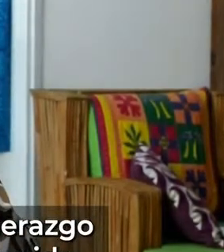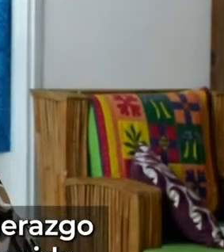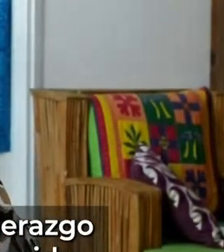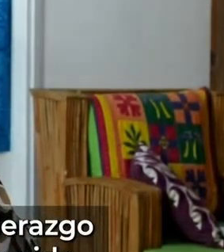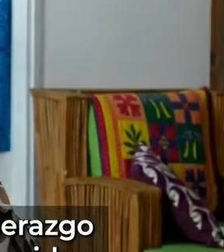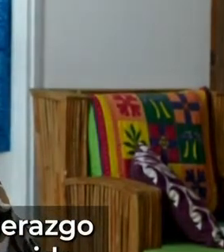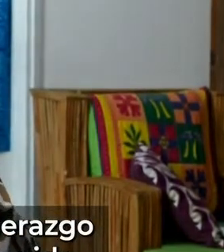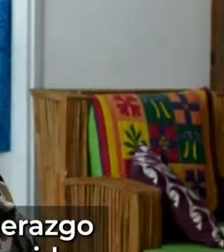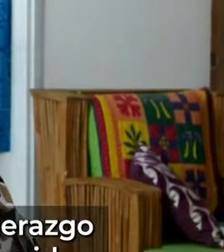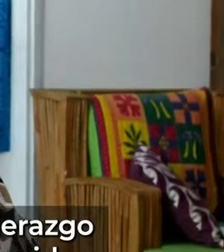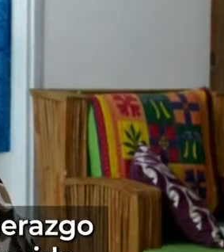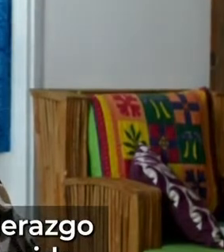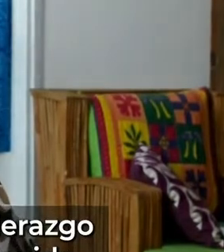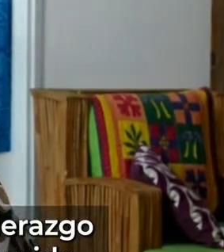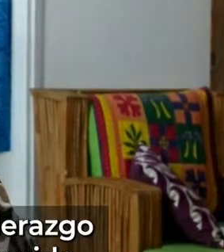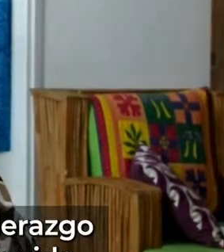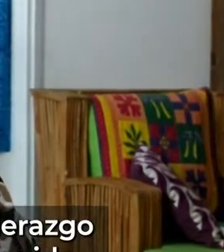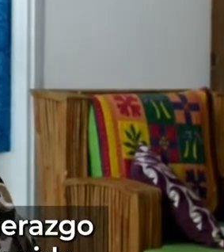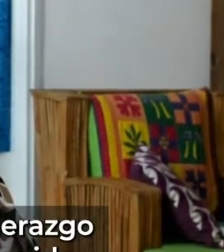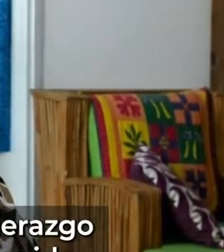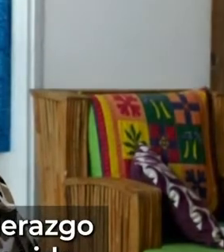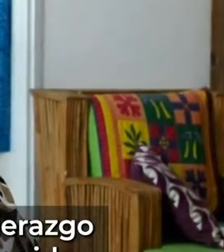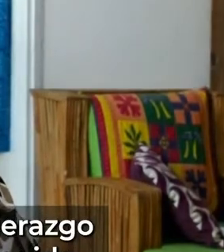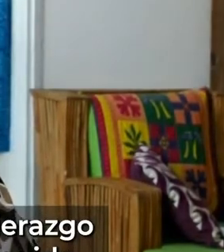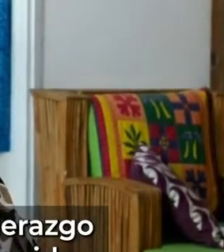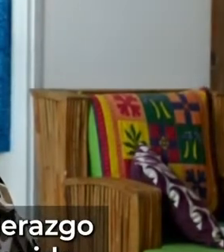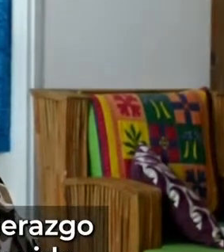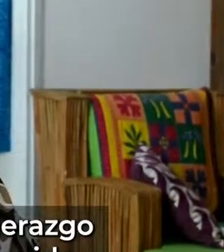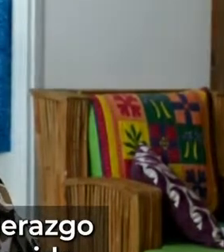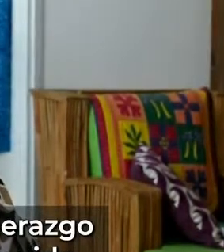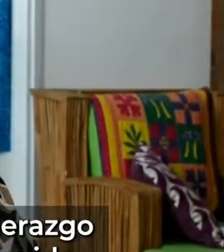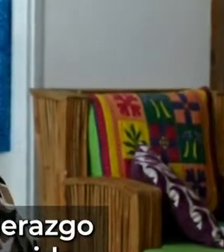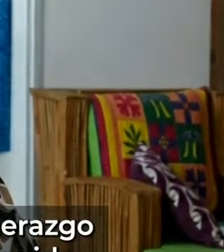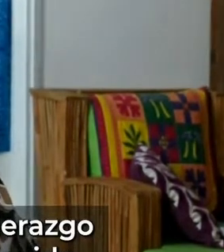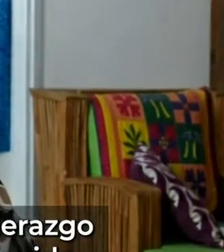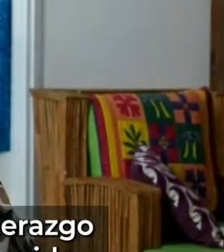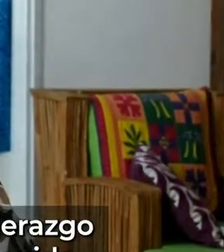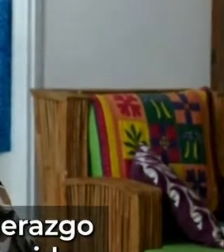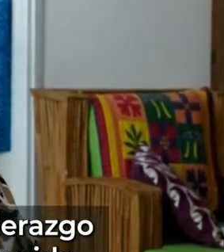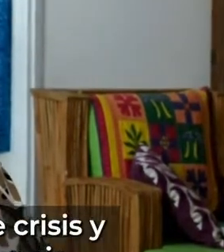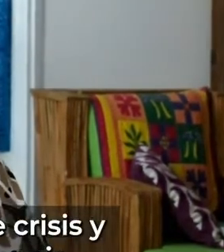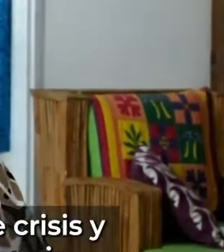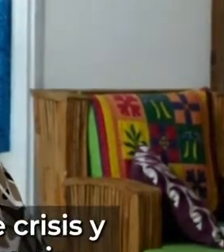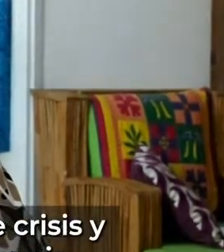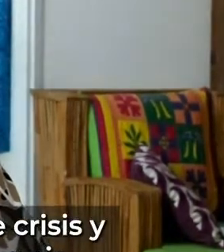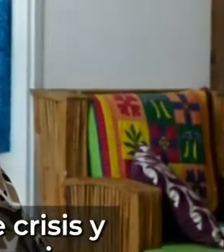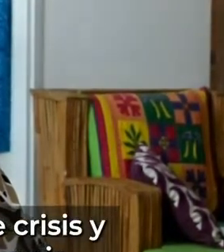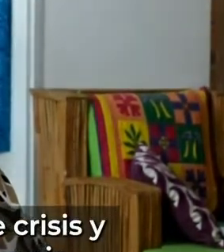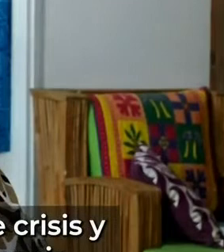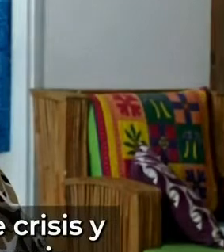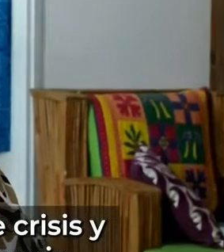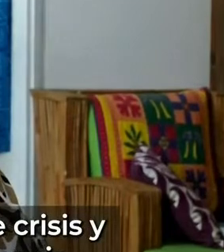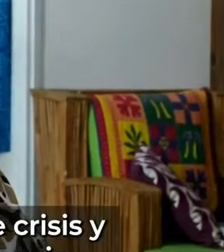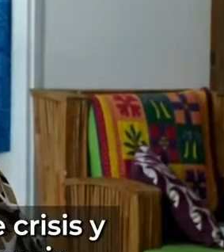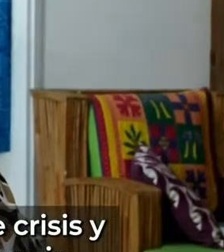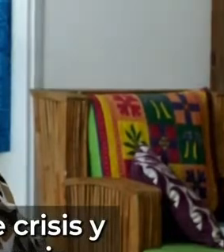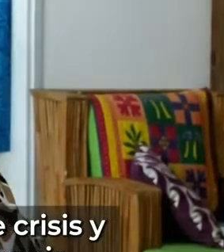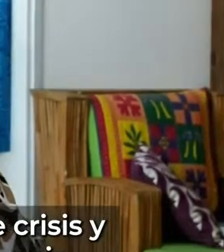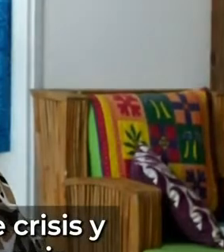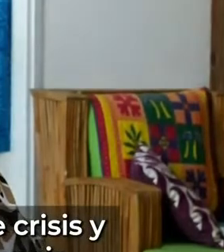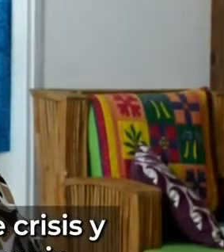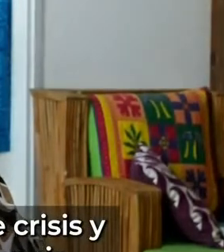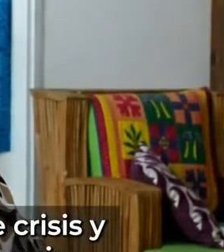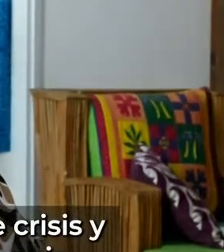the diverse voice, agency, and leadership of all women throughout their life. Today, we stand with women